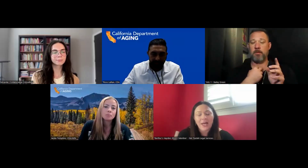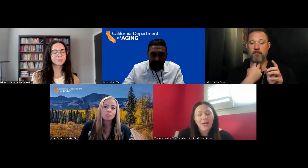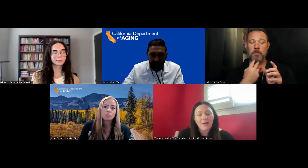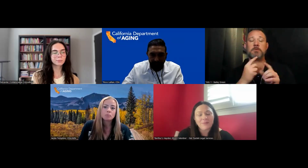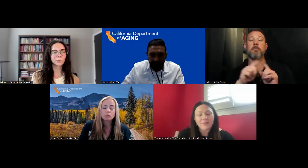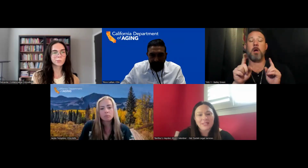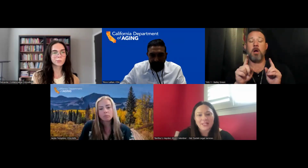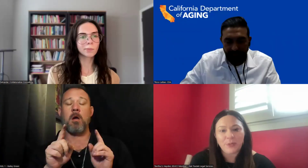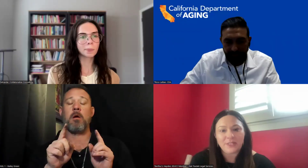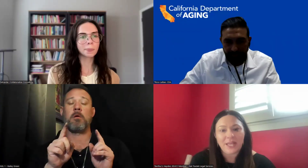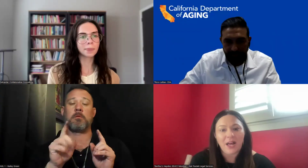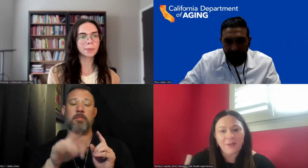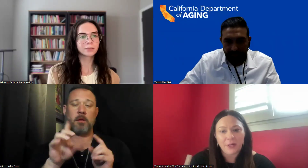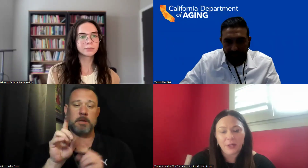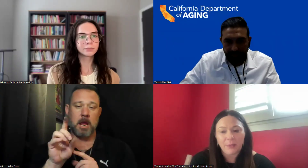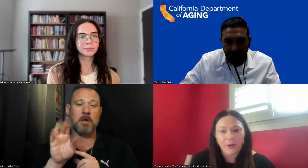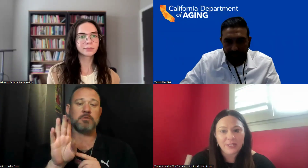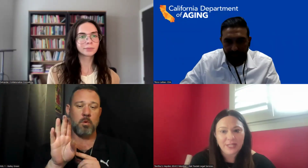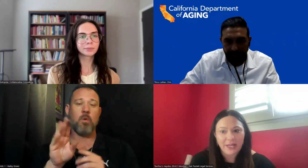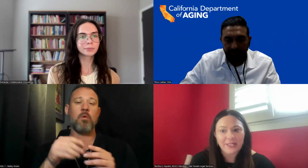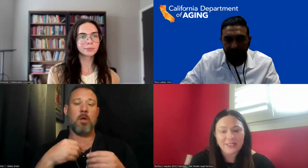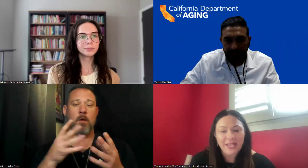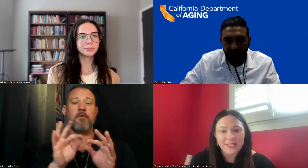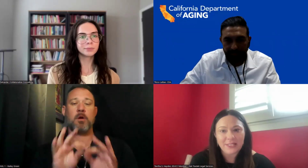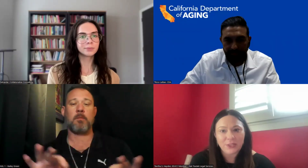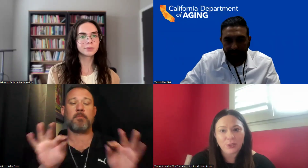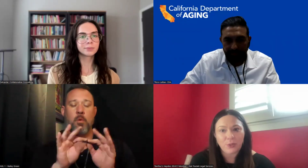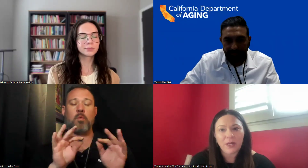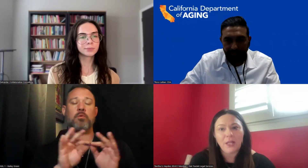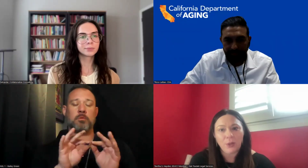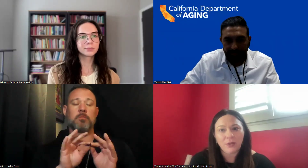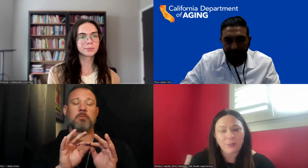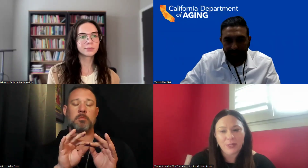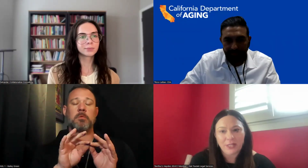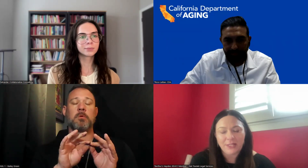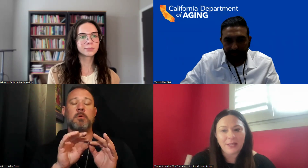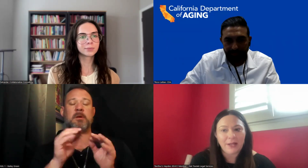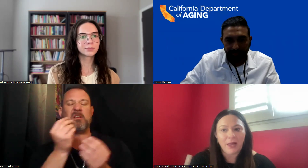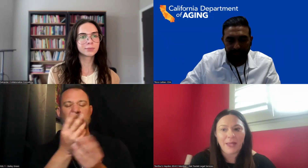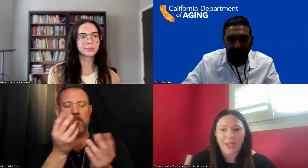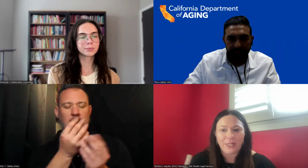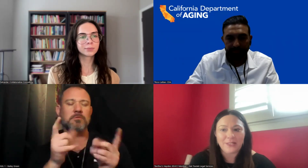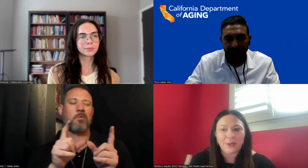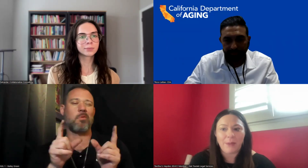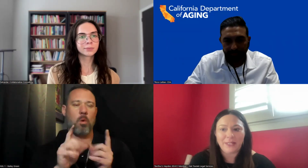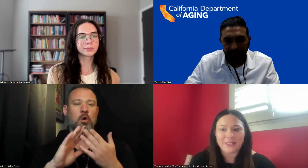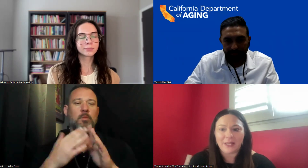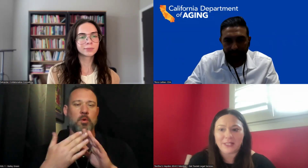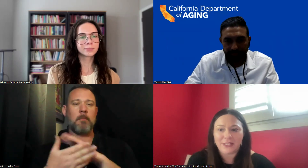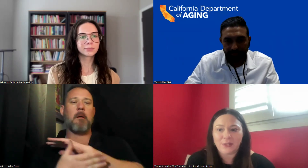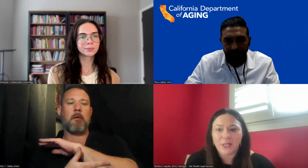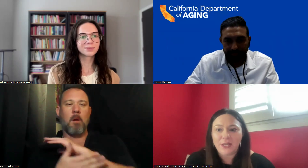taking the dashboards that offer important data insights into local communities and all by county. So